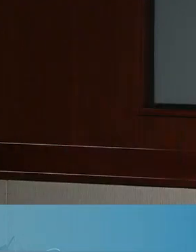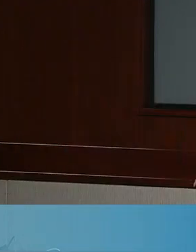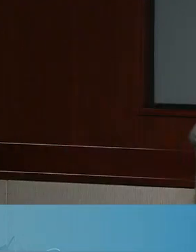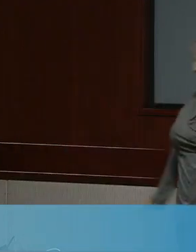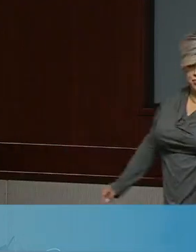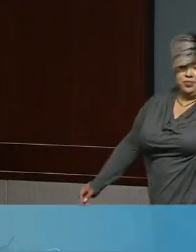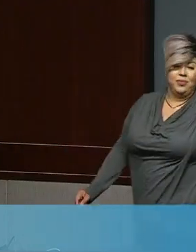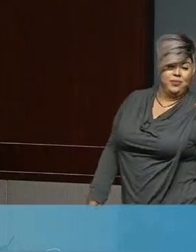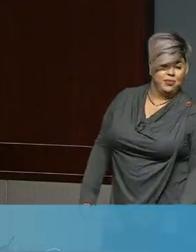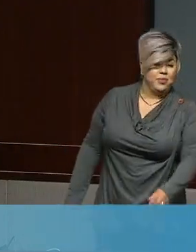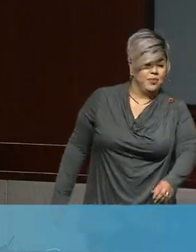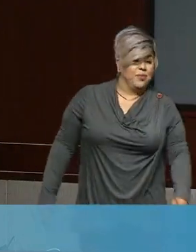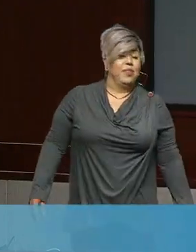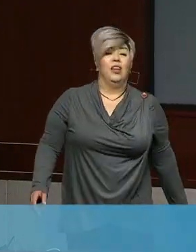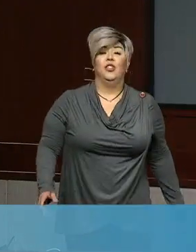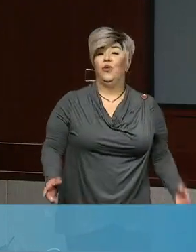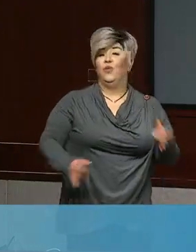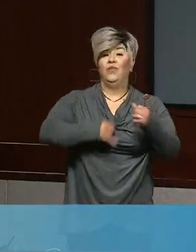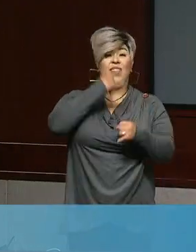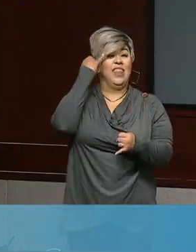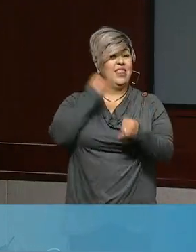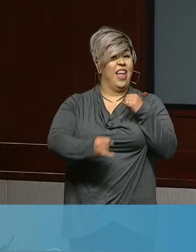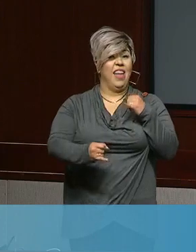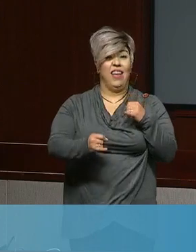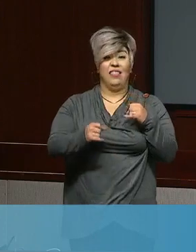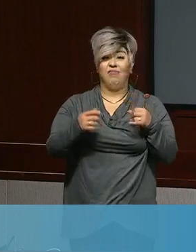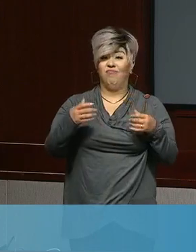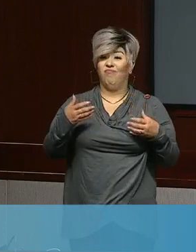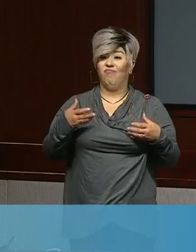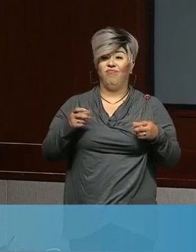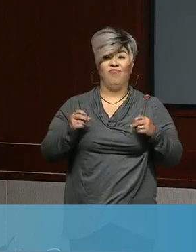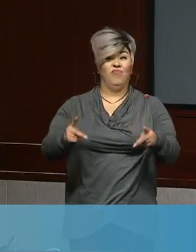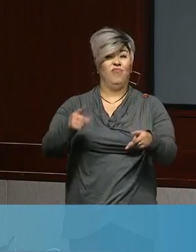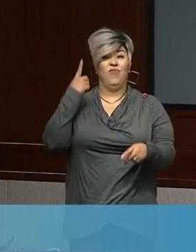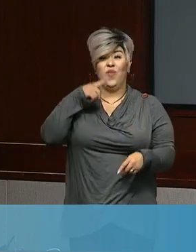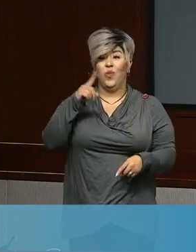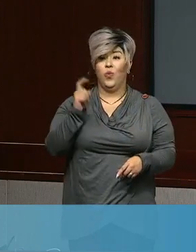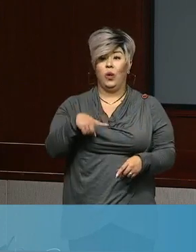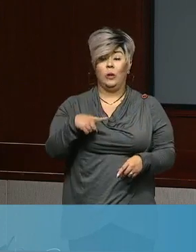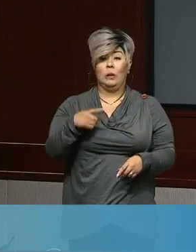Okay. Last opportunity for follow-ups. Anyone else?